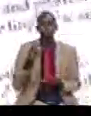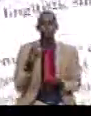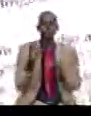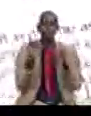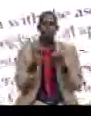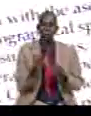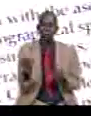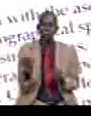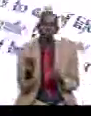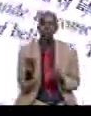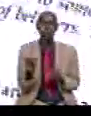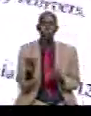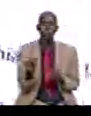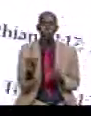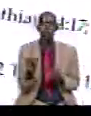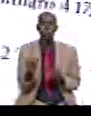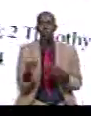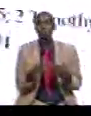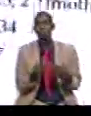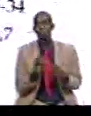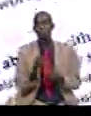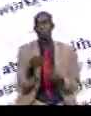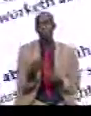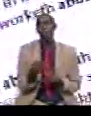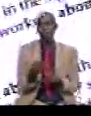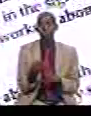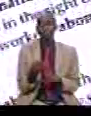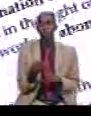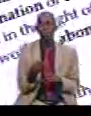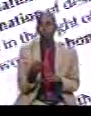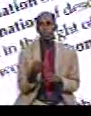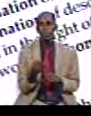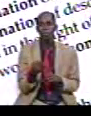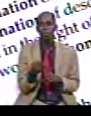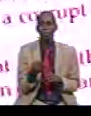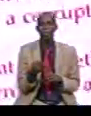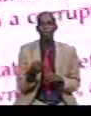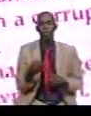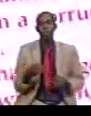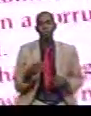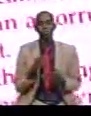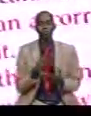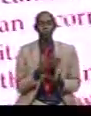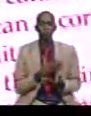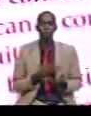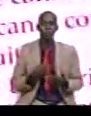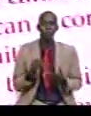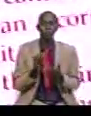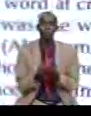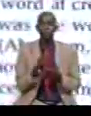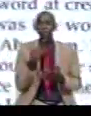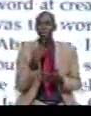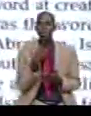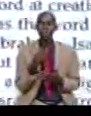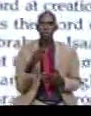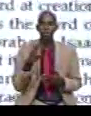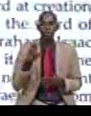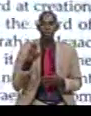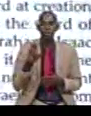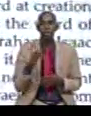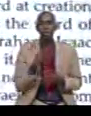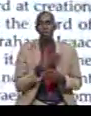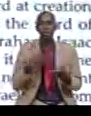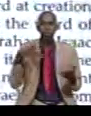book introductions, situational Bible helps, robust concordance, read-along references, study notes